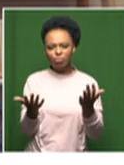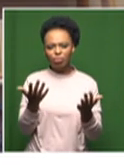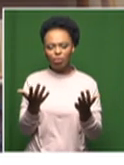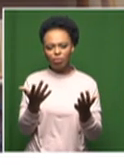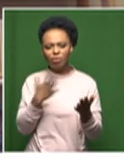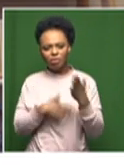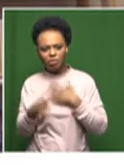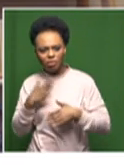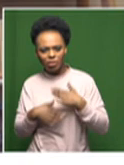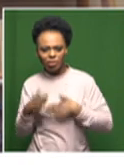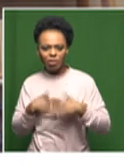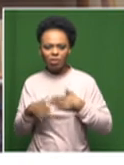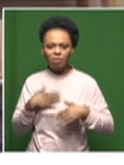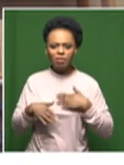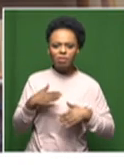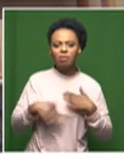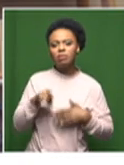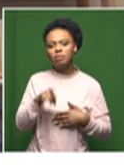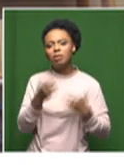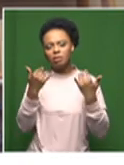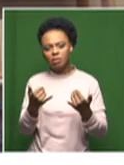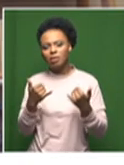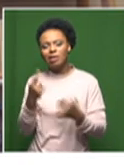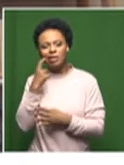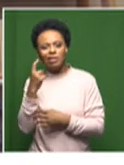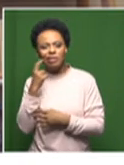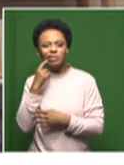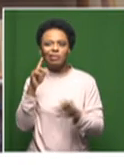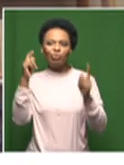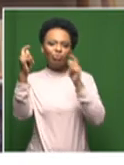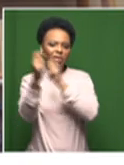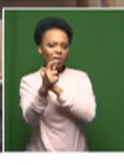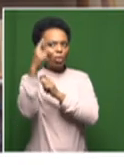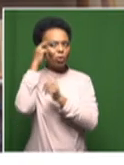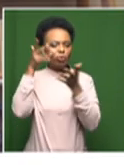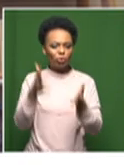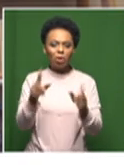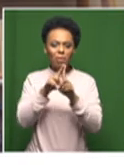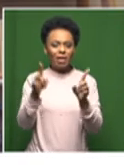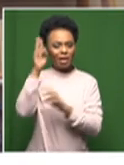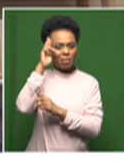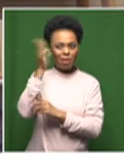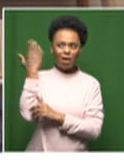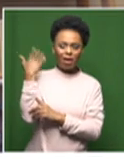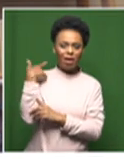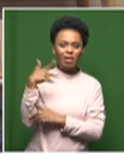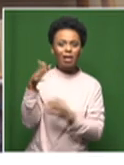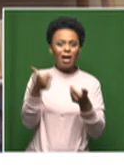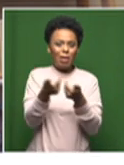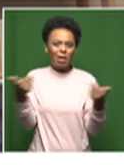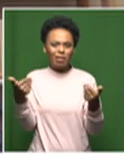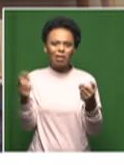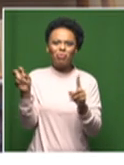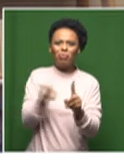compromise in order to ensure that we have a peaceful transition. But because we must remember that the most violent period of the apartheid